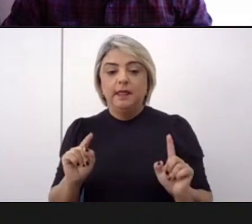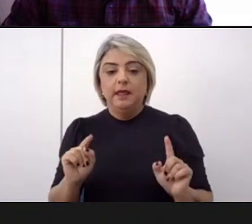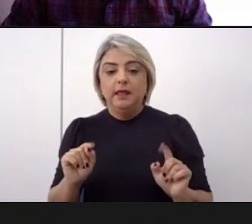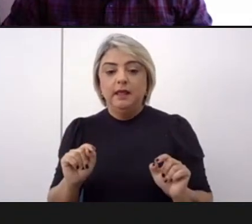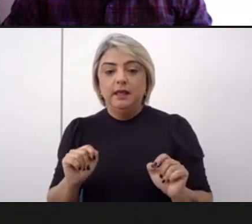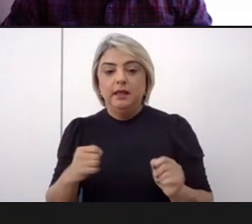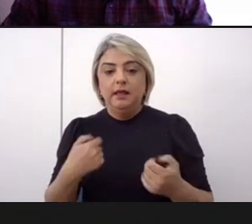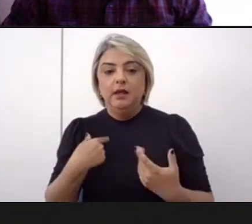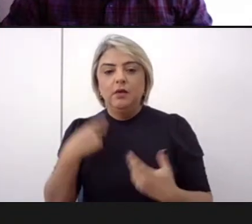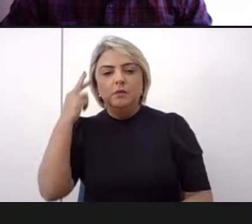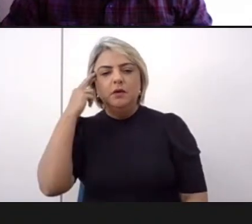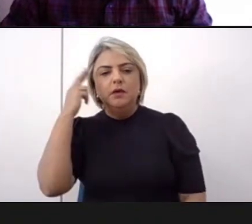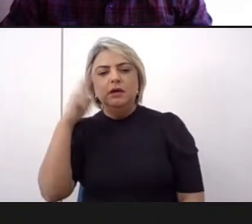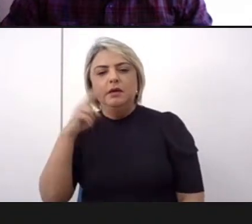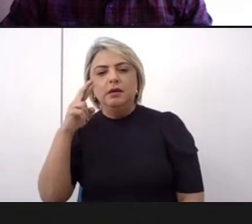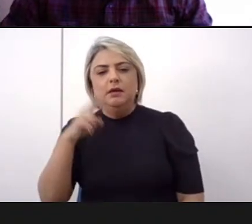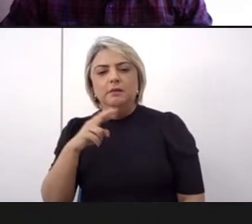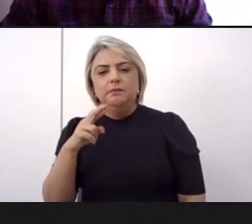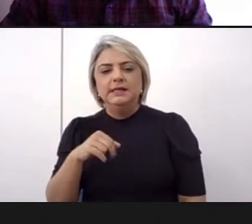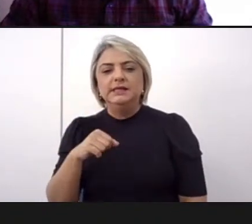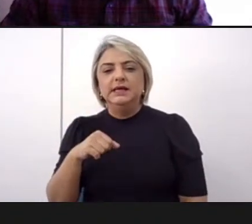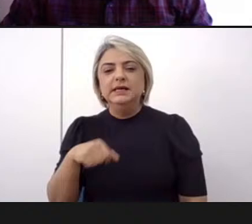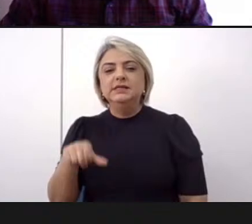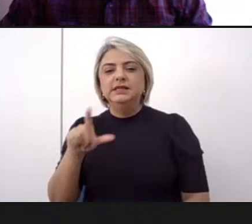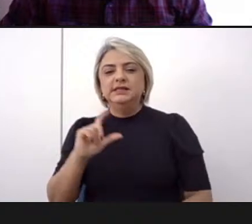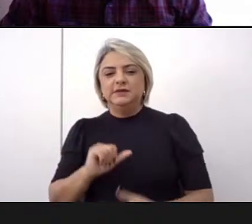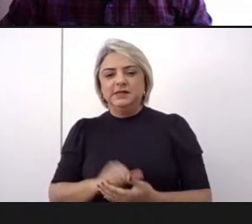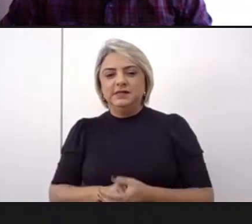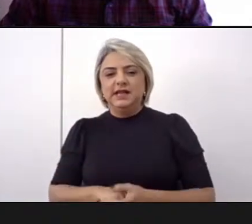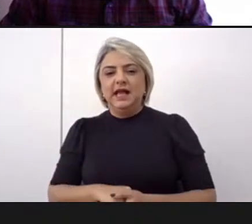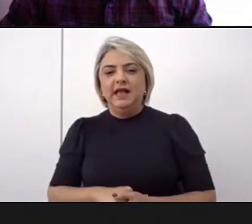the efficiency of using